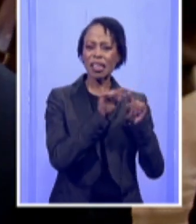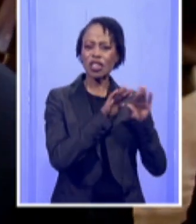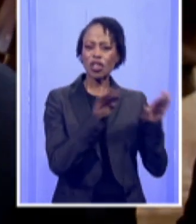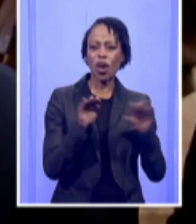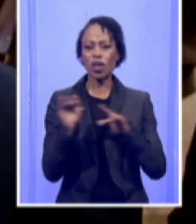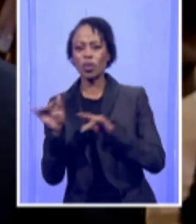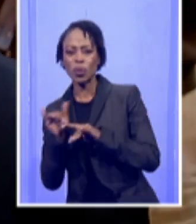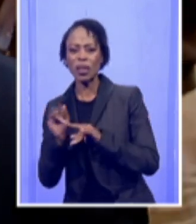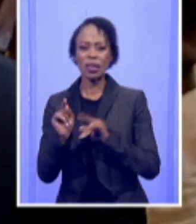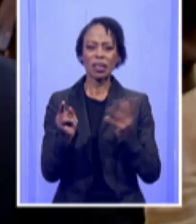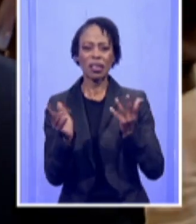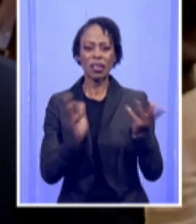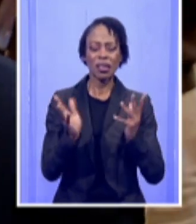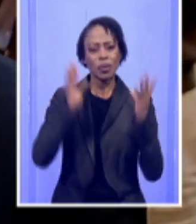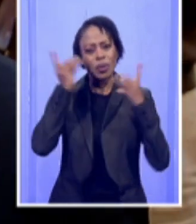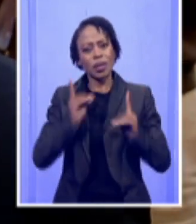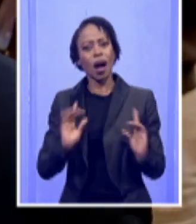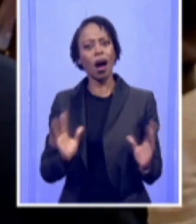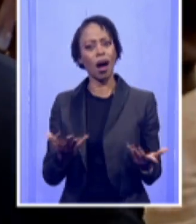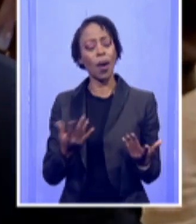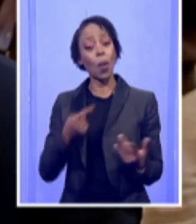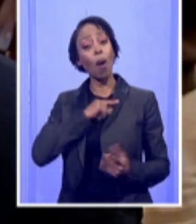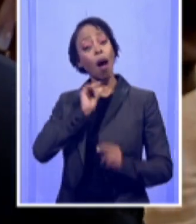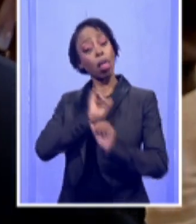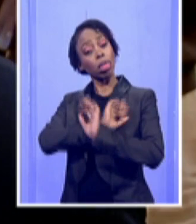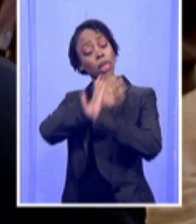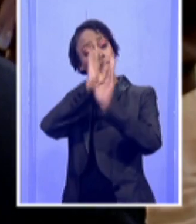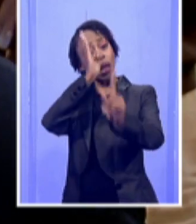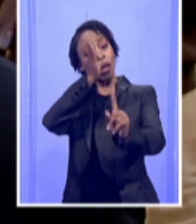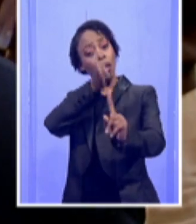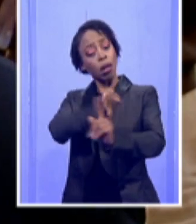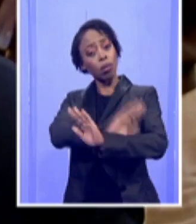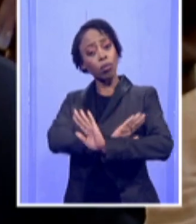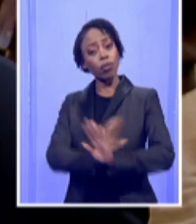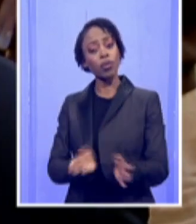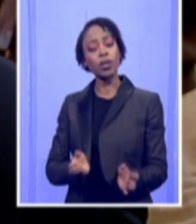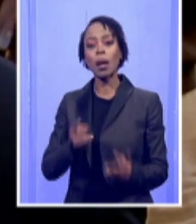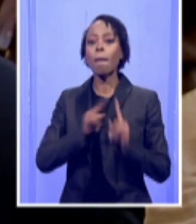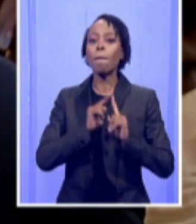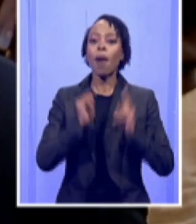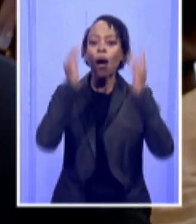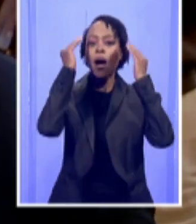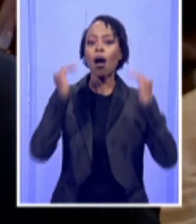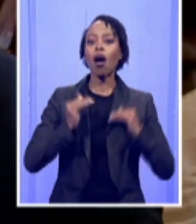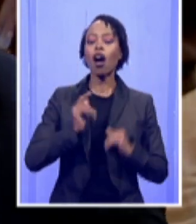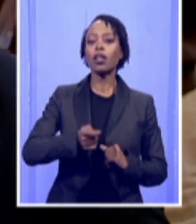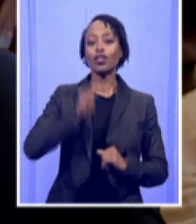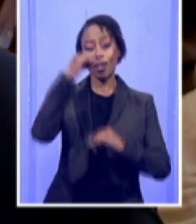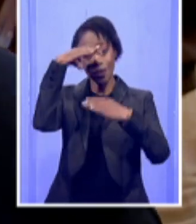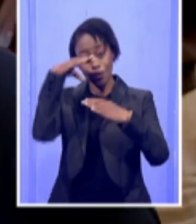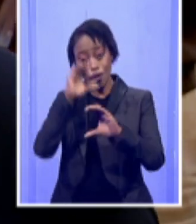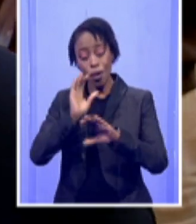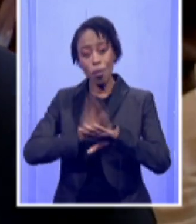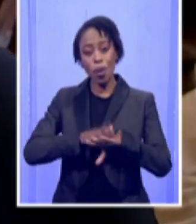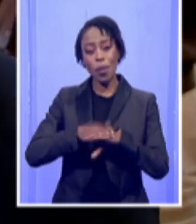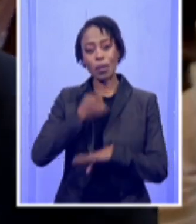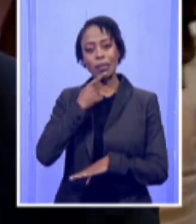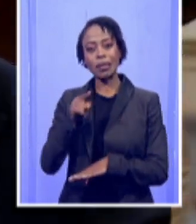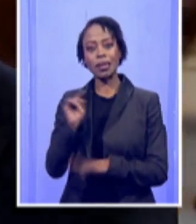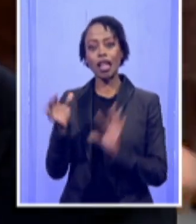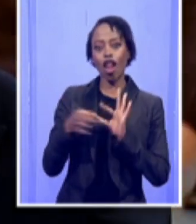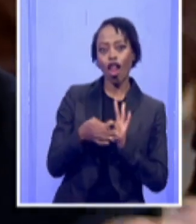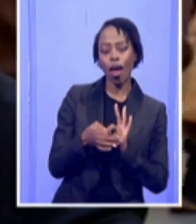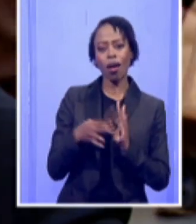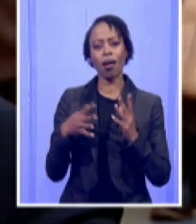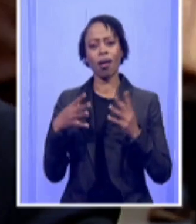example of hate speech because, well, it seems to us that the judge has put a lot of emphasis on the question of whether a causal link can be